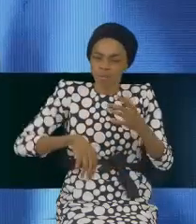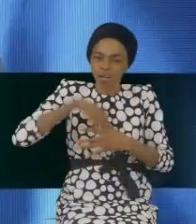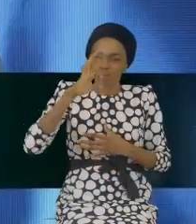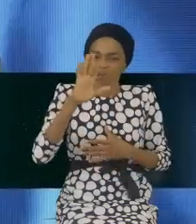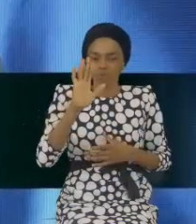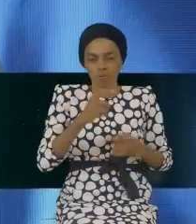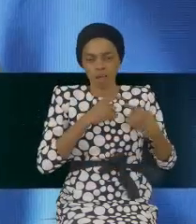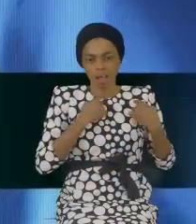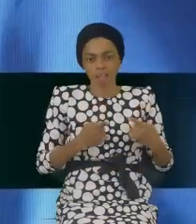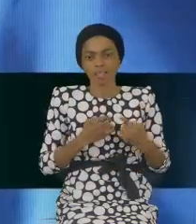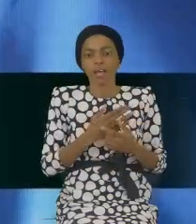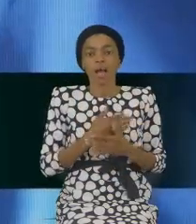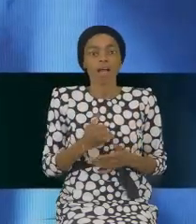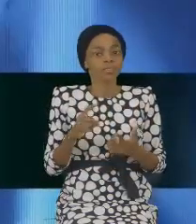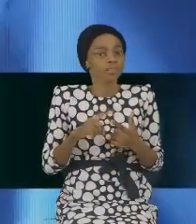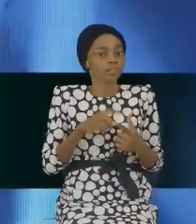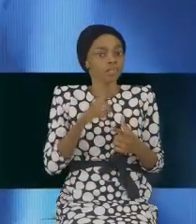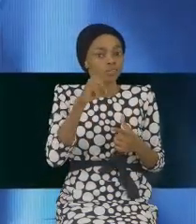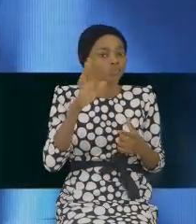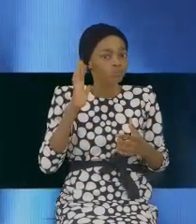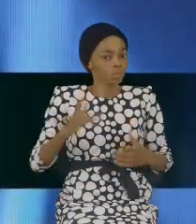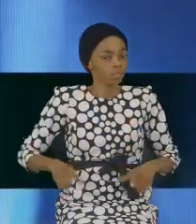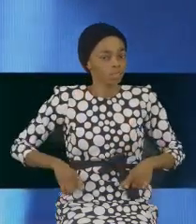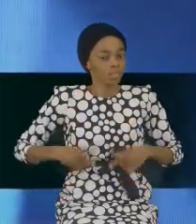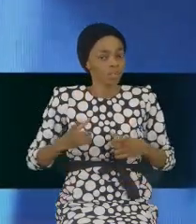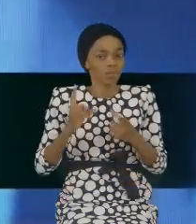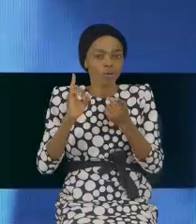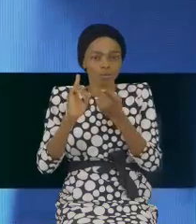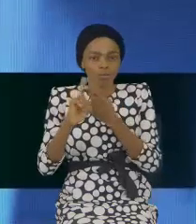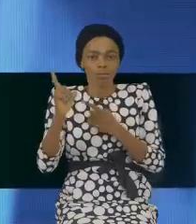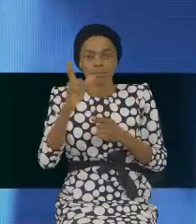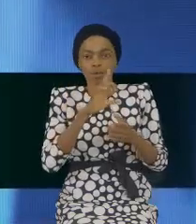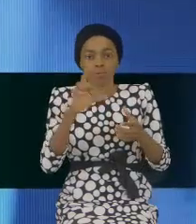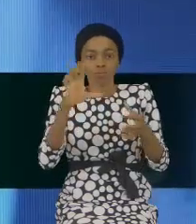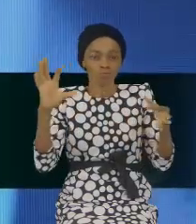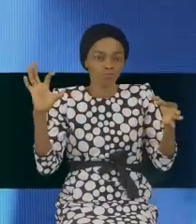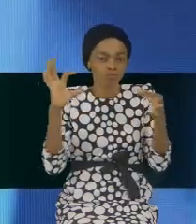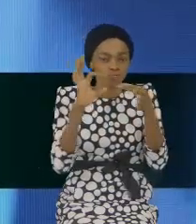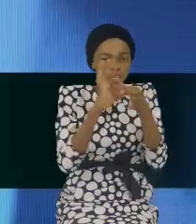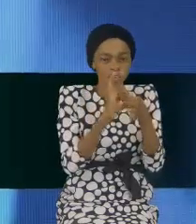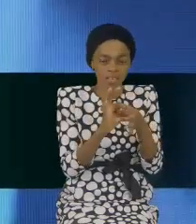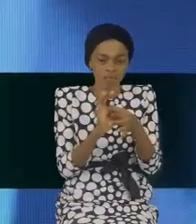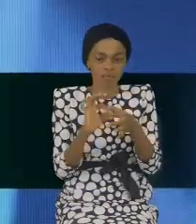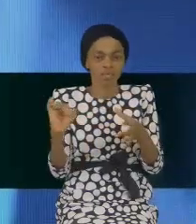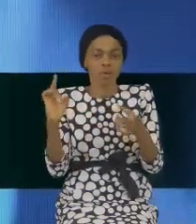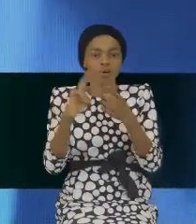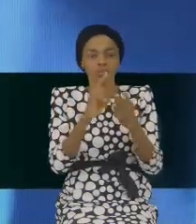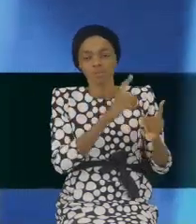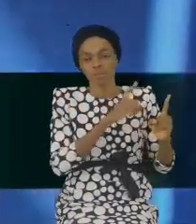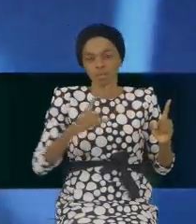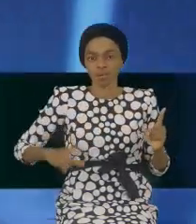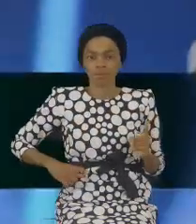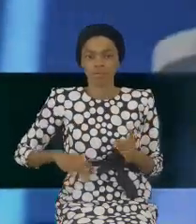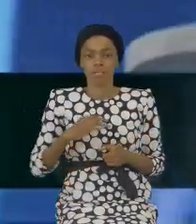and then you shall so live with the Lord that you are cleaving unto the Lord. It